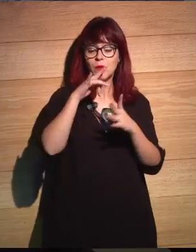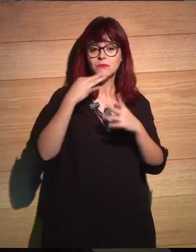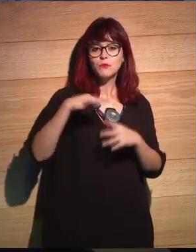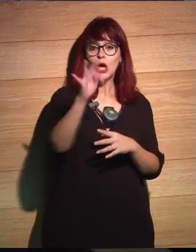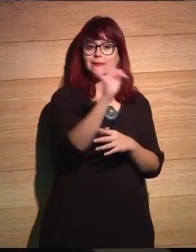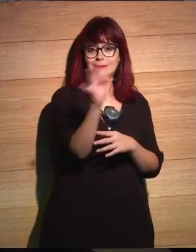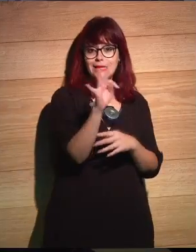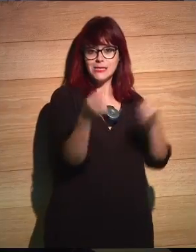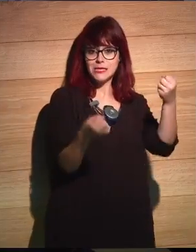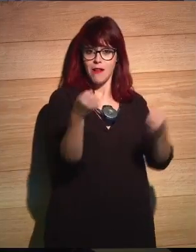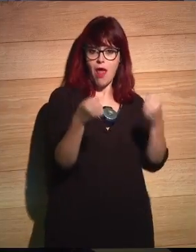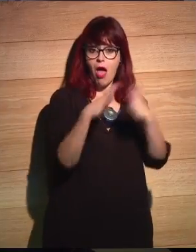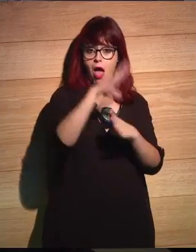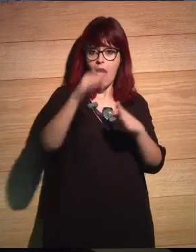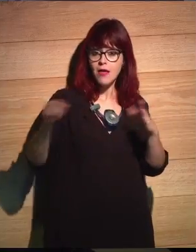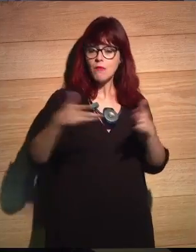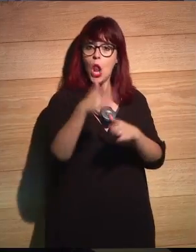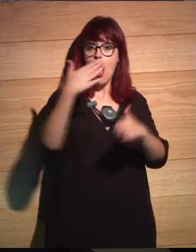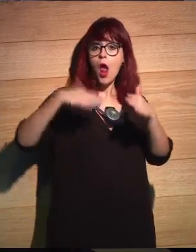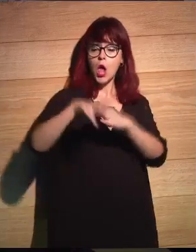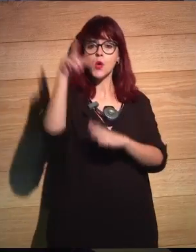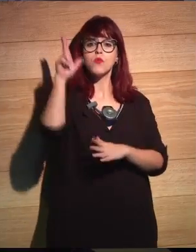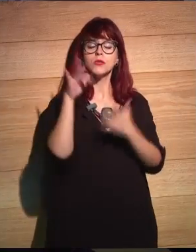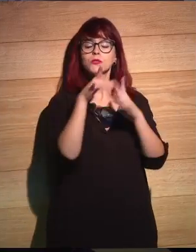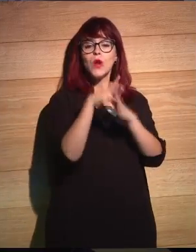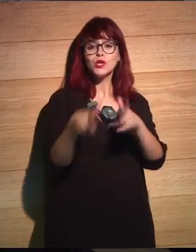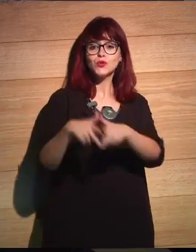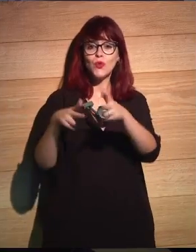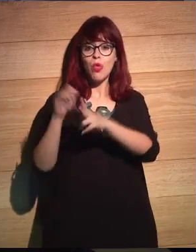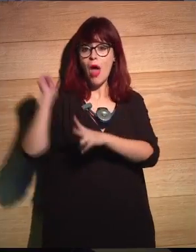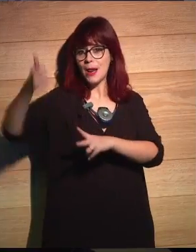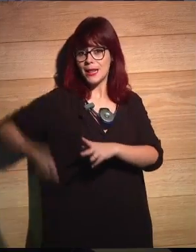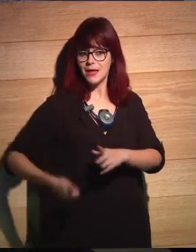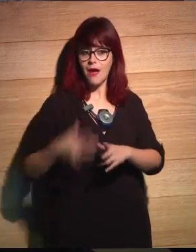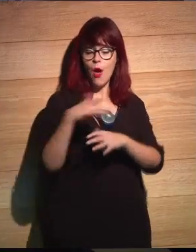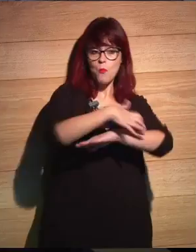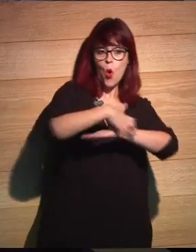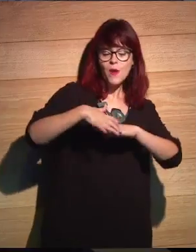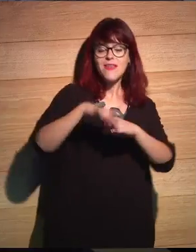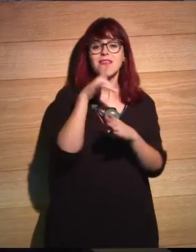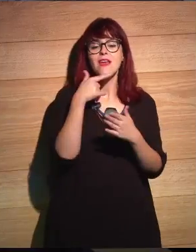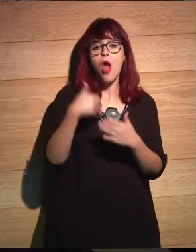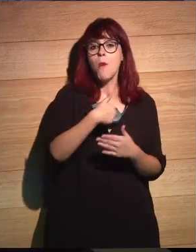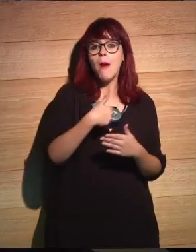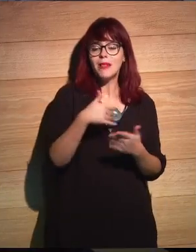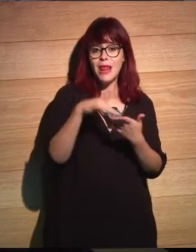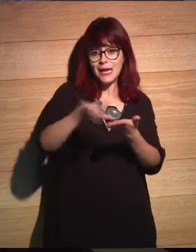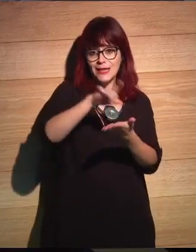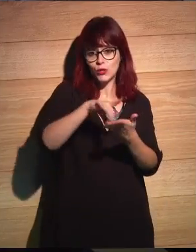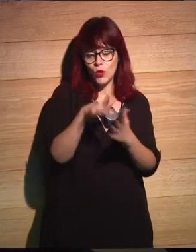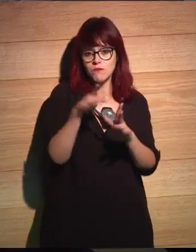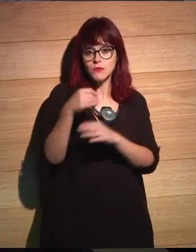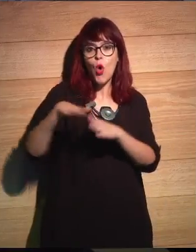there's a contrast between what happens in Ecuador and what happens in Norway, a rich society facing a